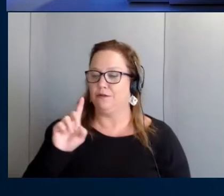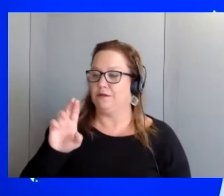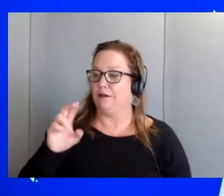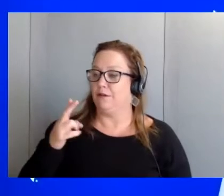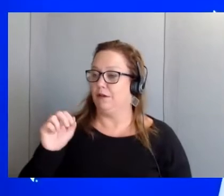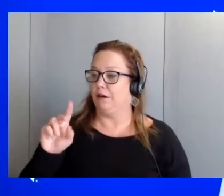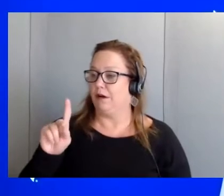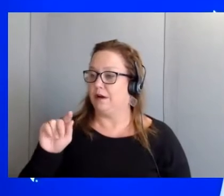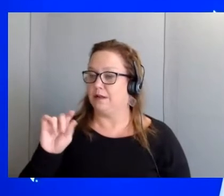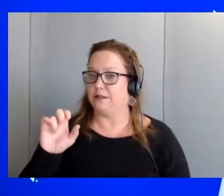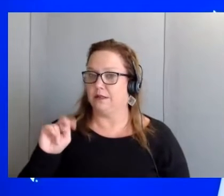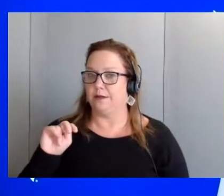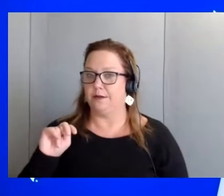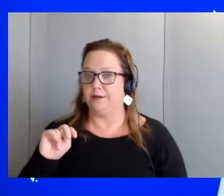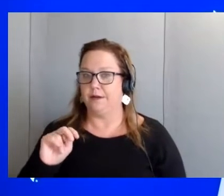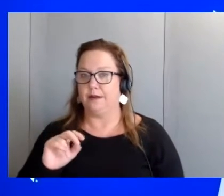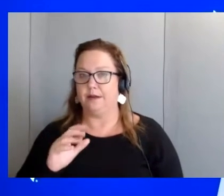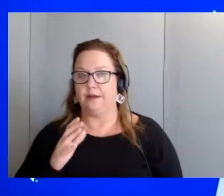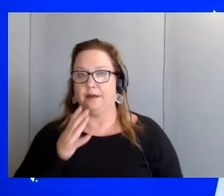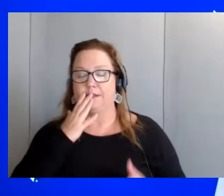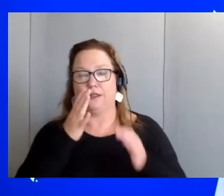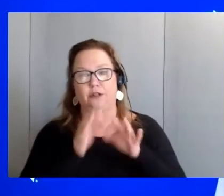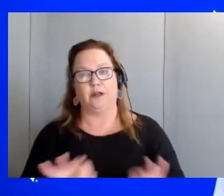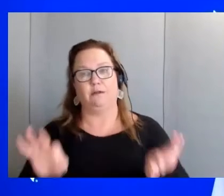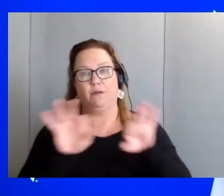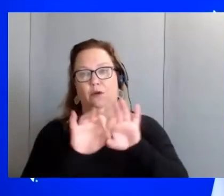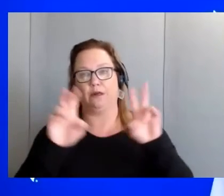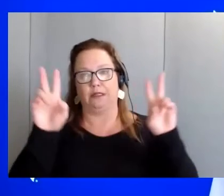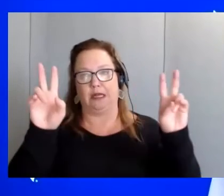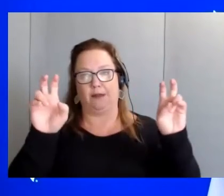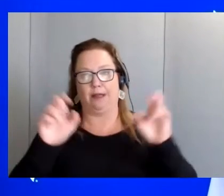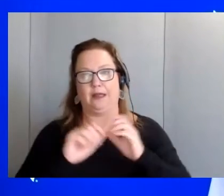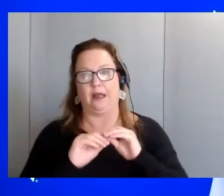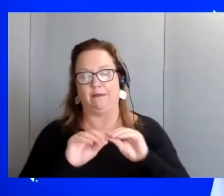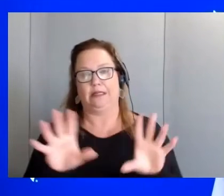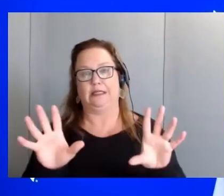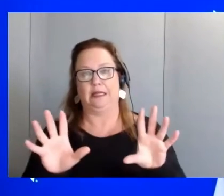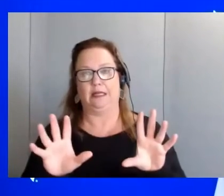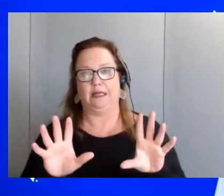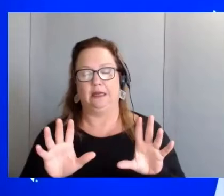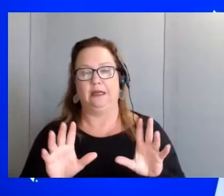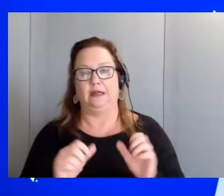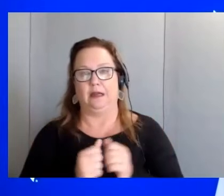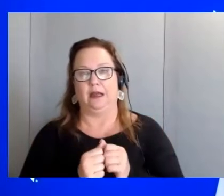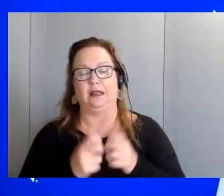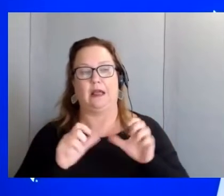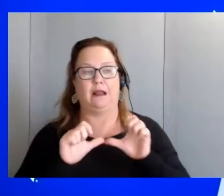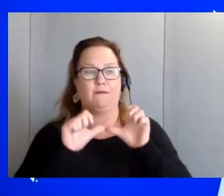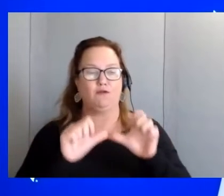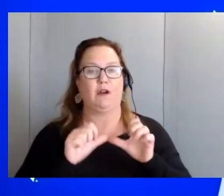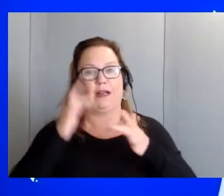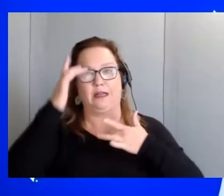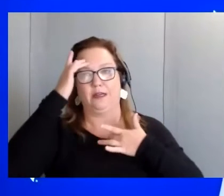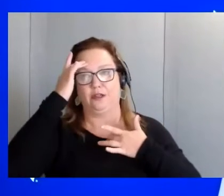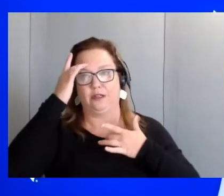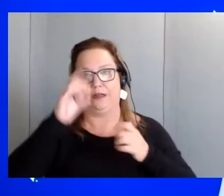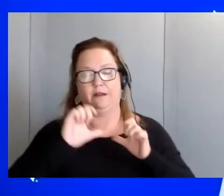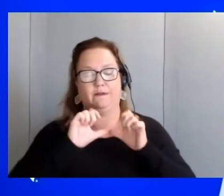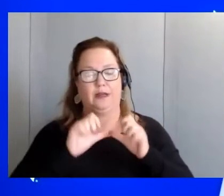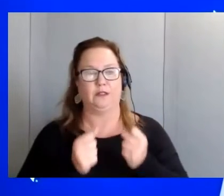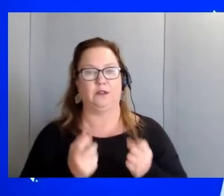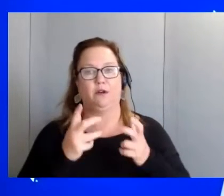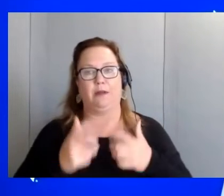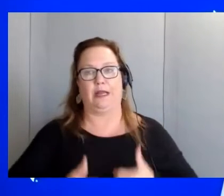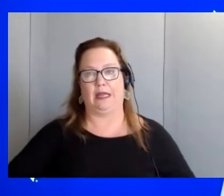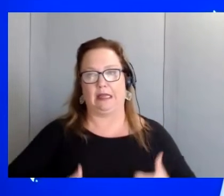Yeah, just thanking our guests. Such an important topic, obviously. Just like a lot of chronic conditions that affect so many lives, this